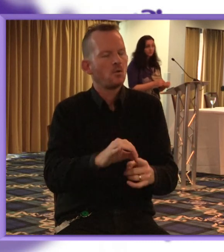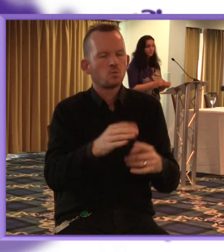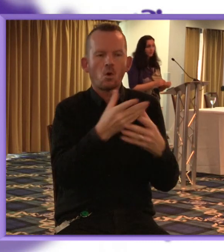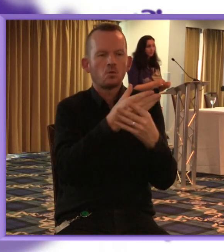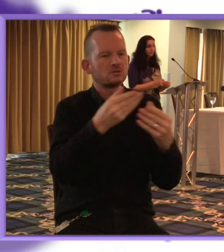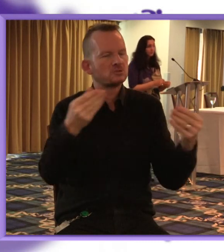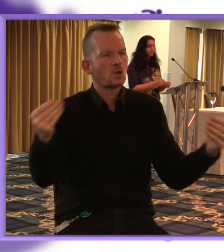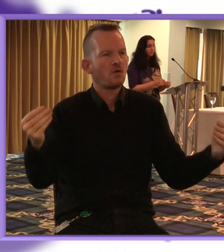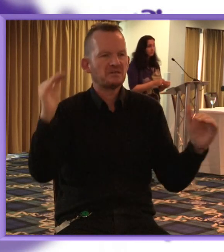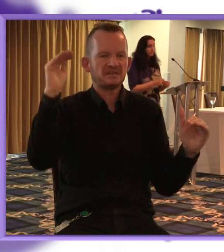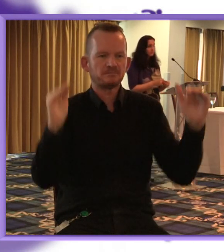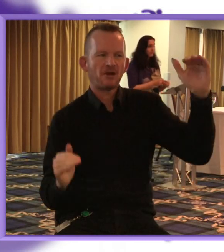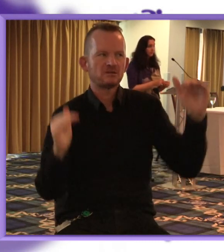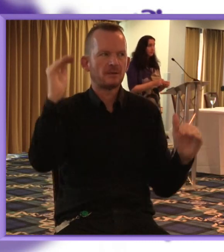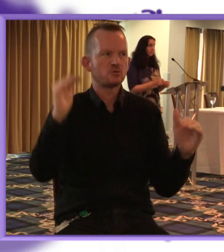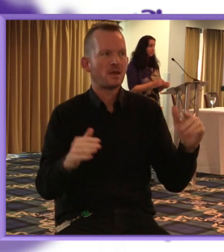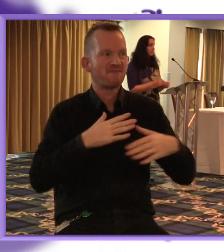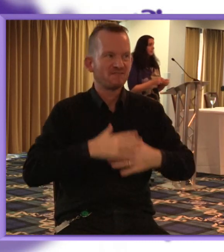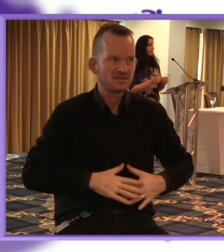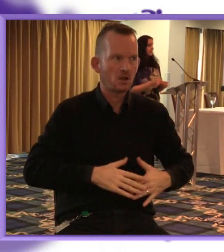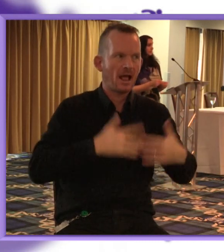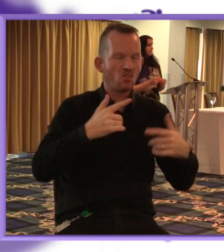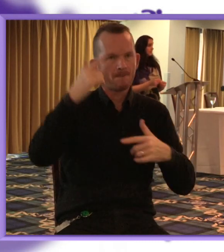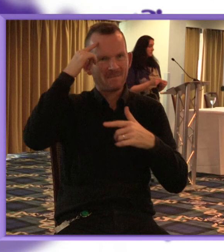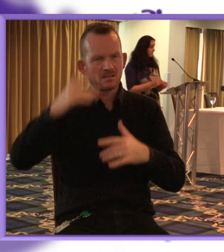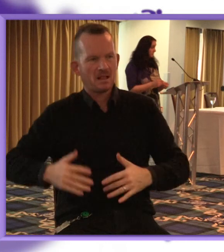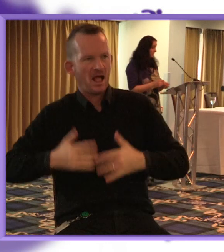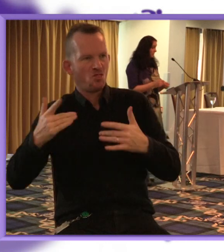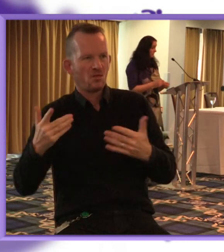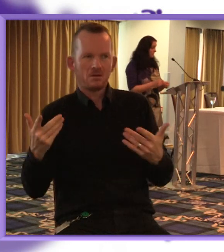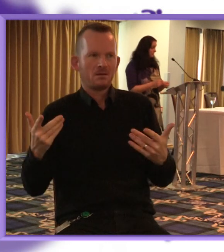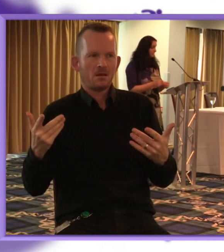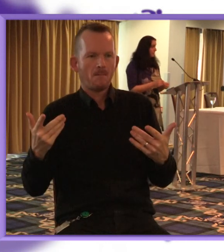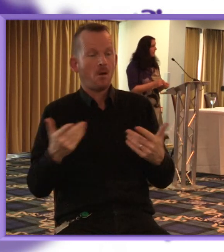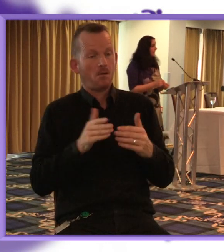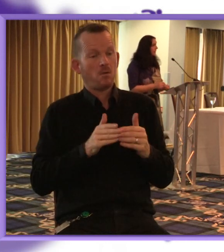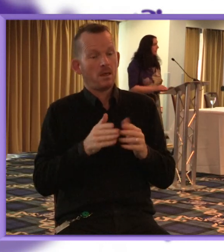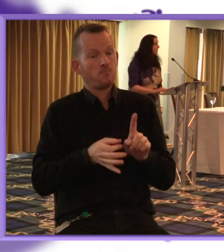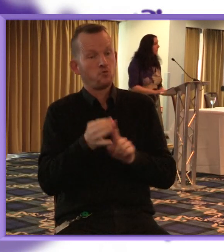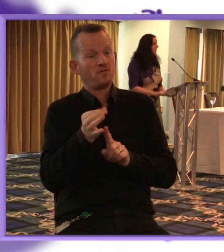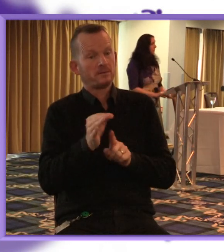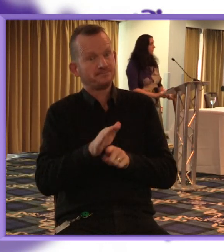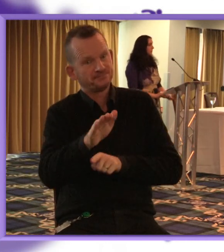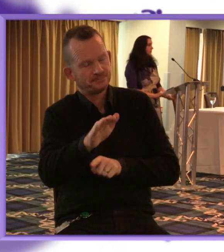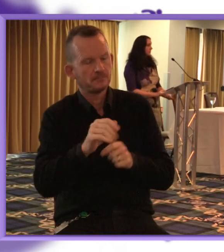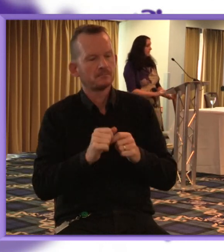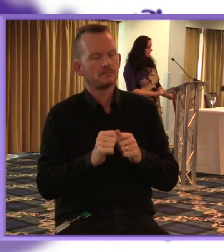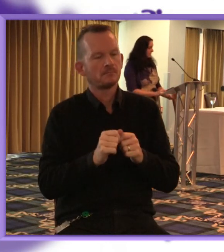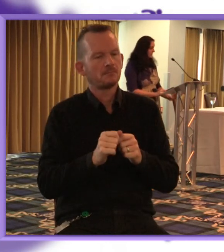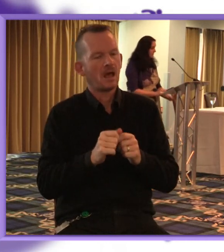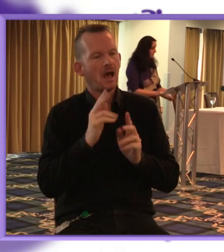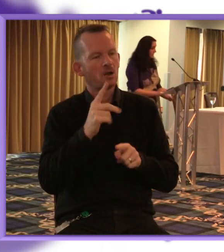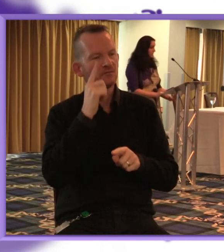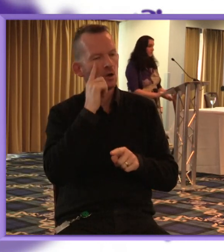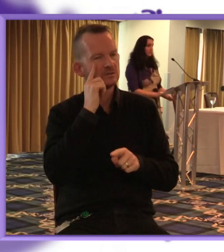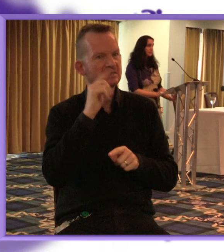the kind of disparity between physical and mental health, but at least we seem to move in the right direction. And I think the other thing you'll probably have noticed out there